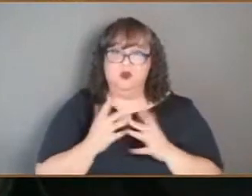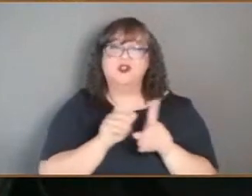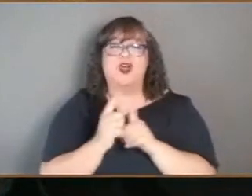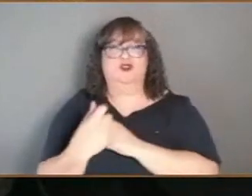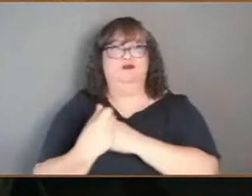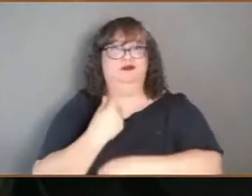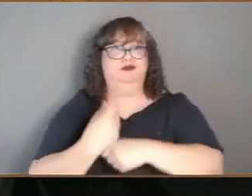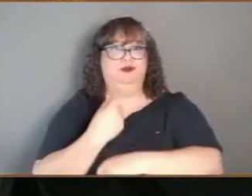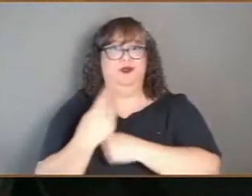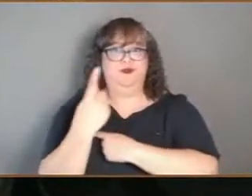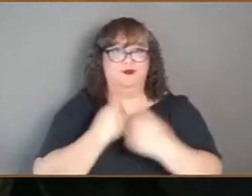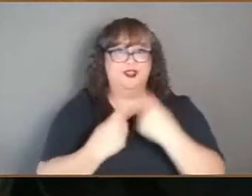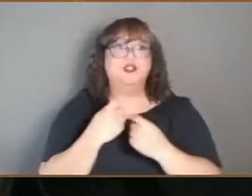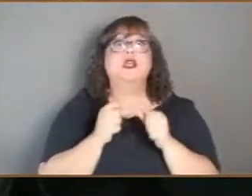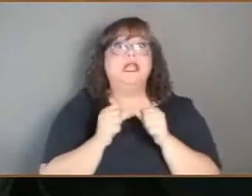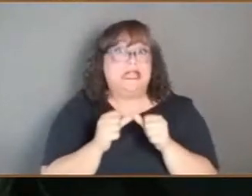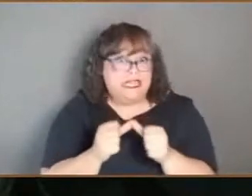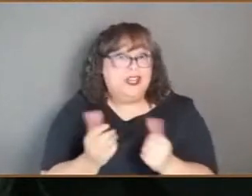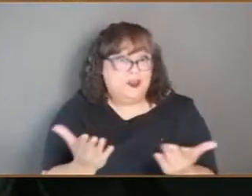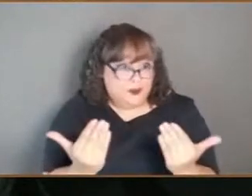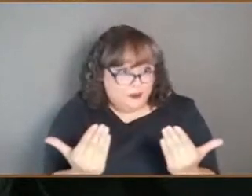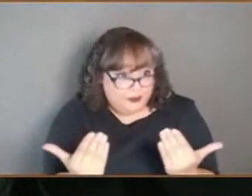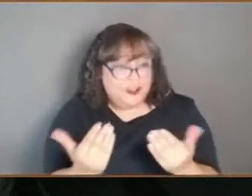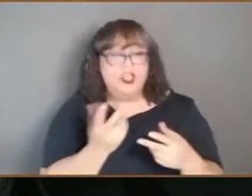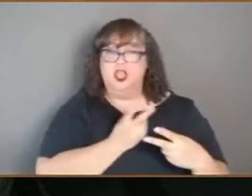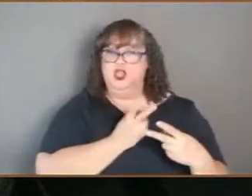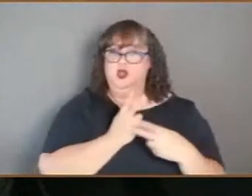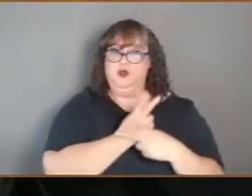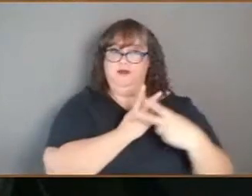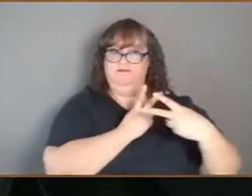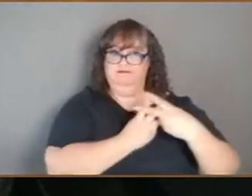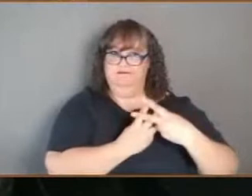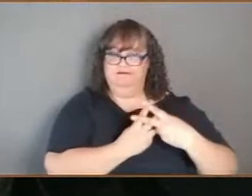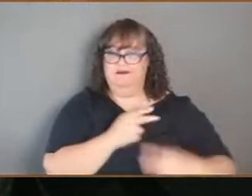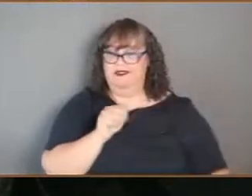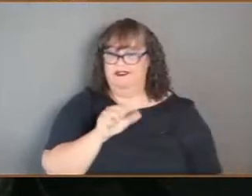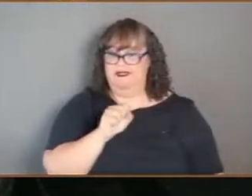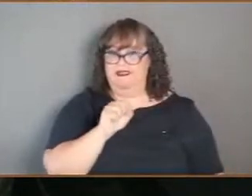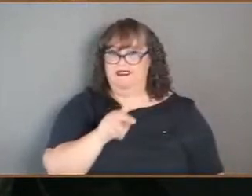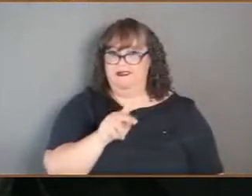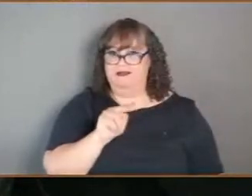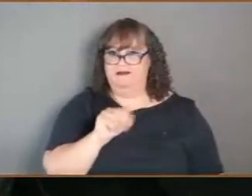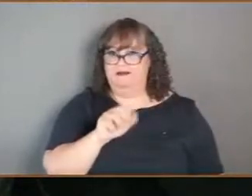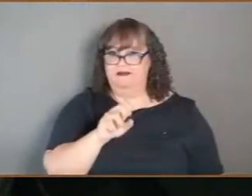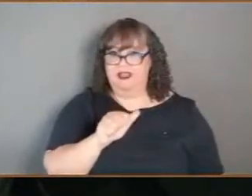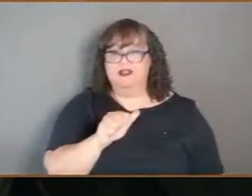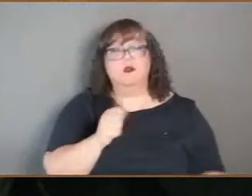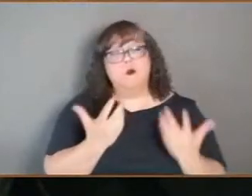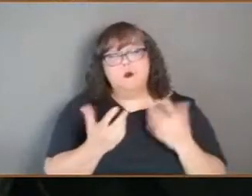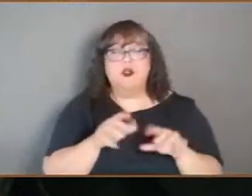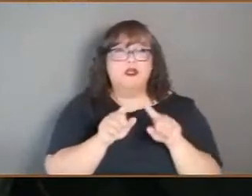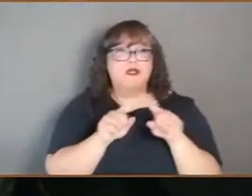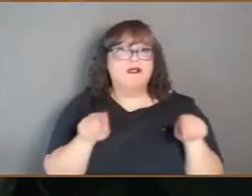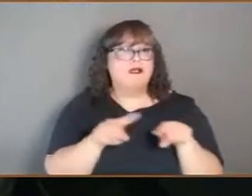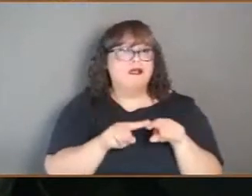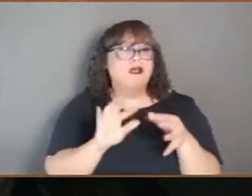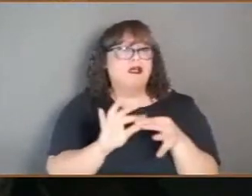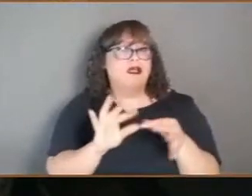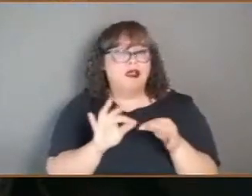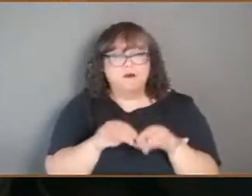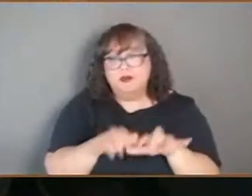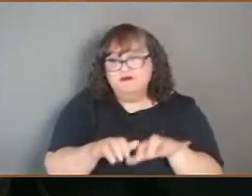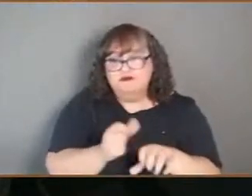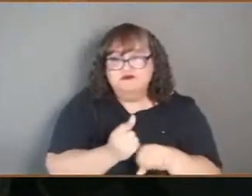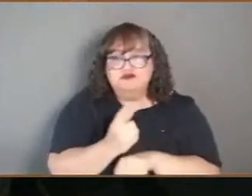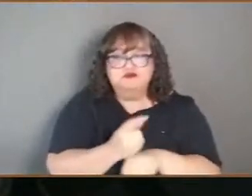hashtag #AskNASA or just drop them in the comment box. I promise it'll be Will and Carly answering those questions. I will bring them back later in the